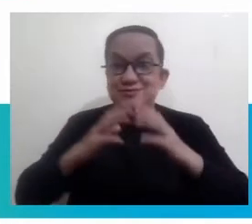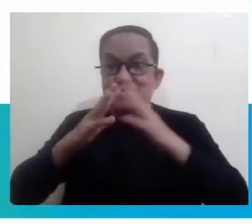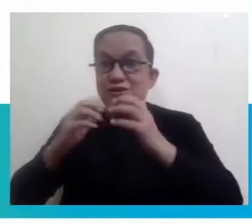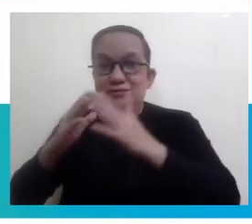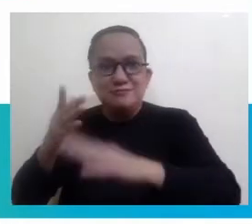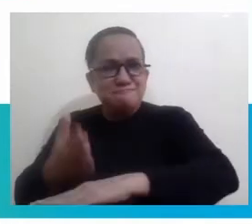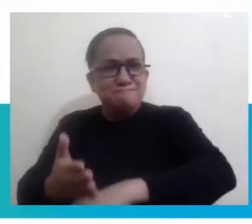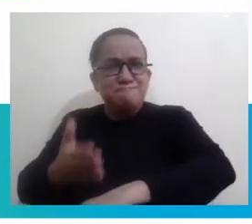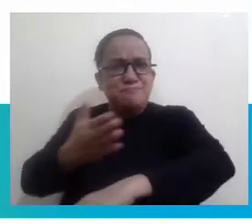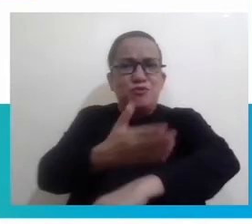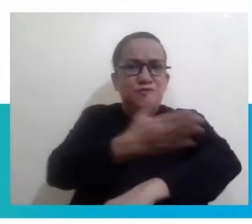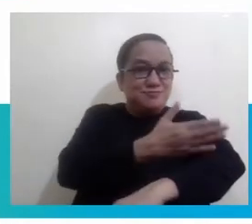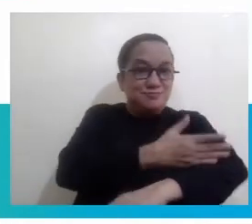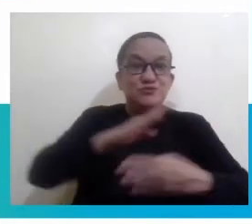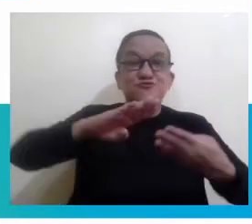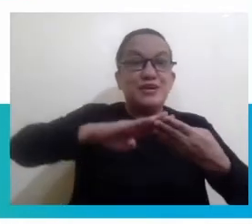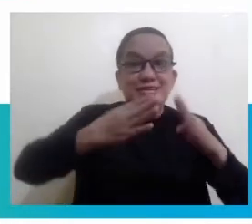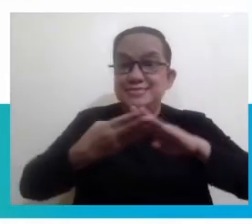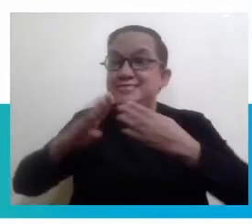ensuring that